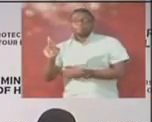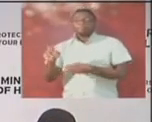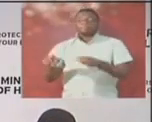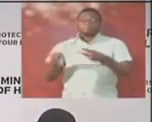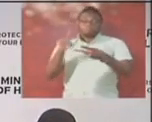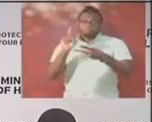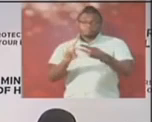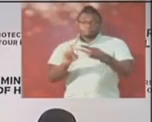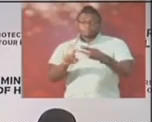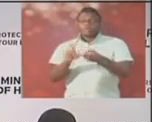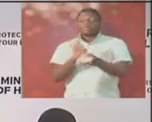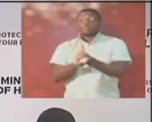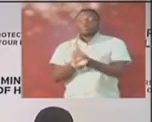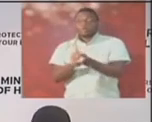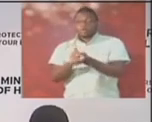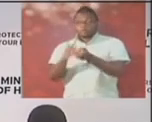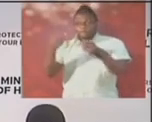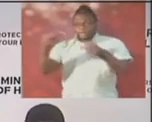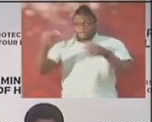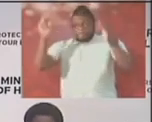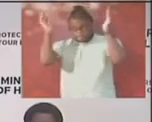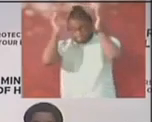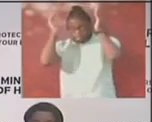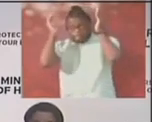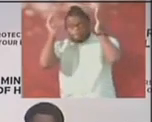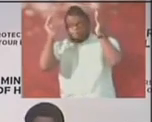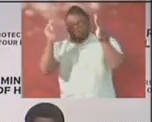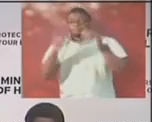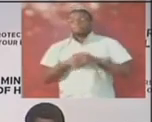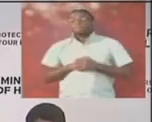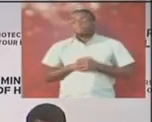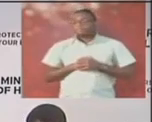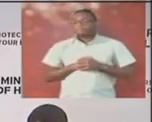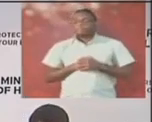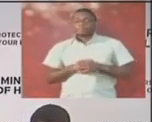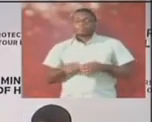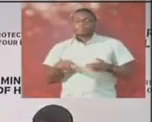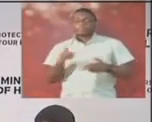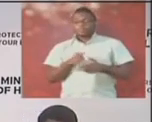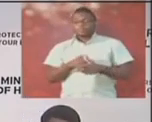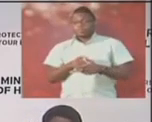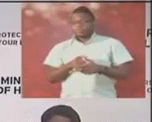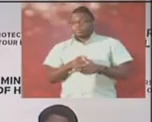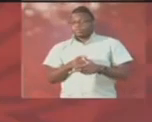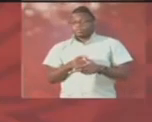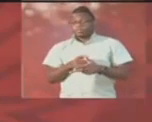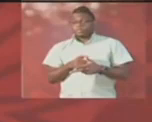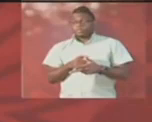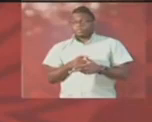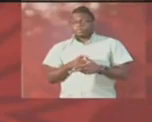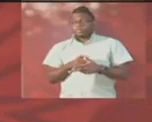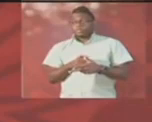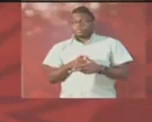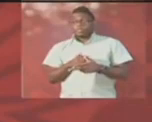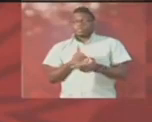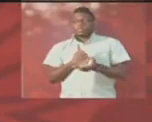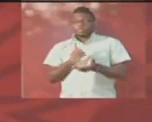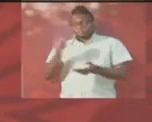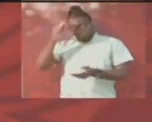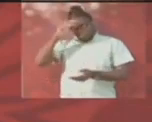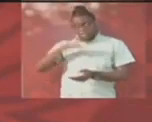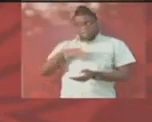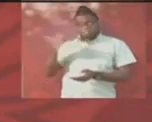Dr. Avery Hines, Technical Director, Epidemiology Division, Ministry of Health, and Mr. Roshan